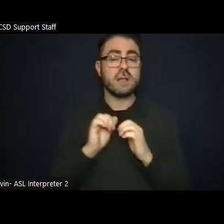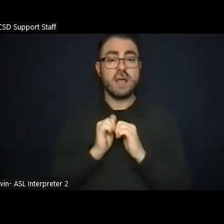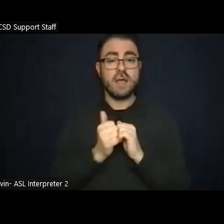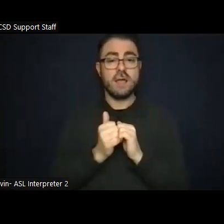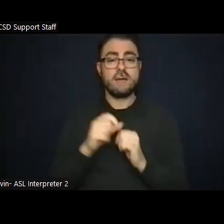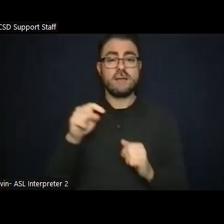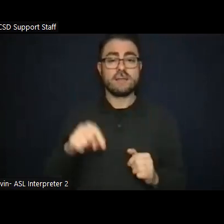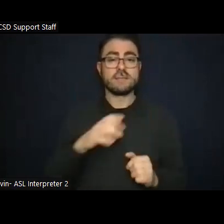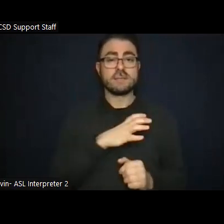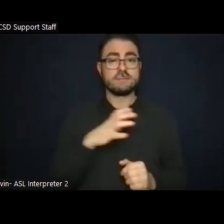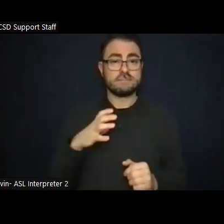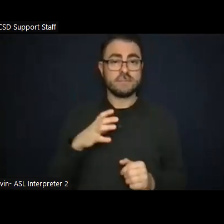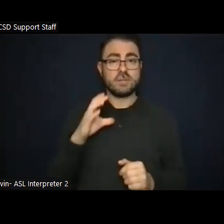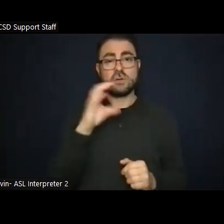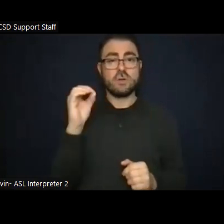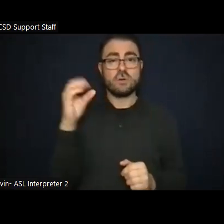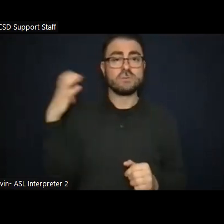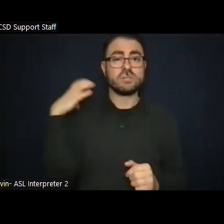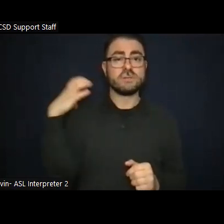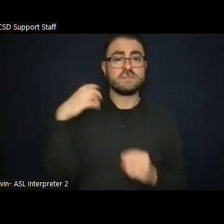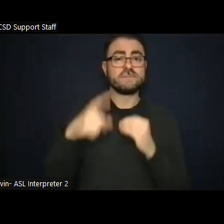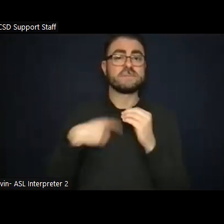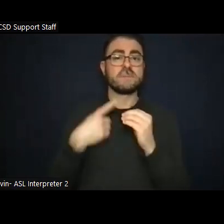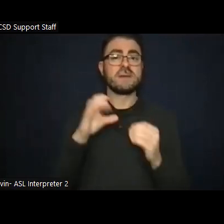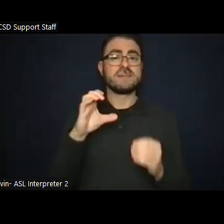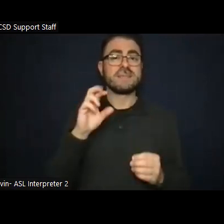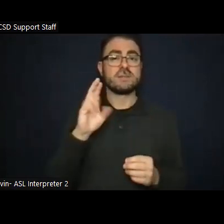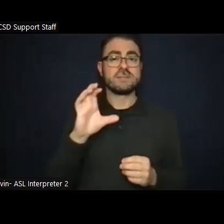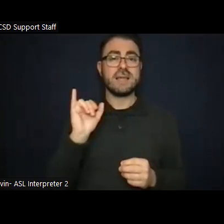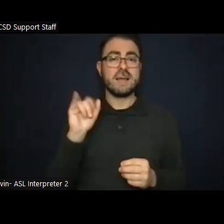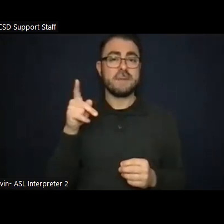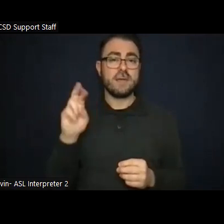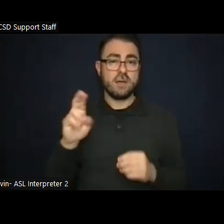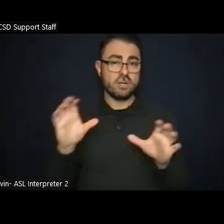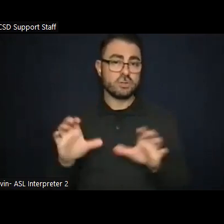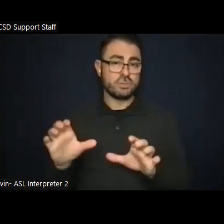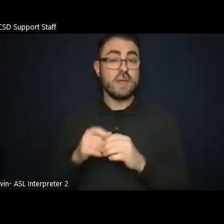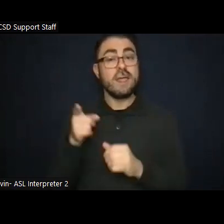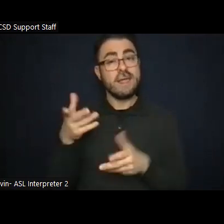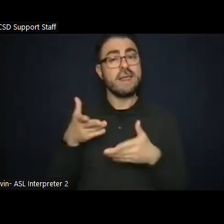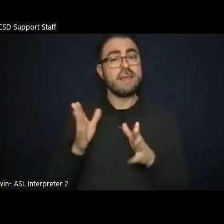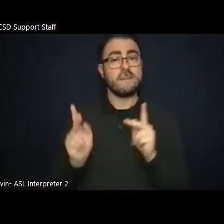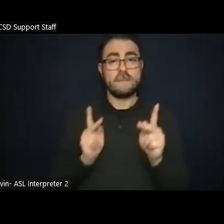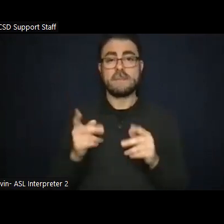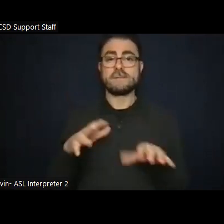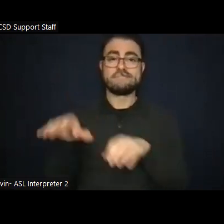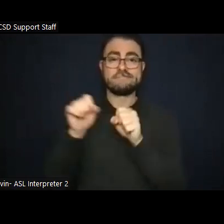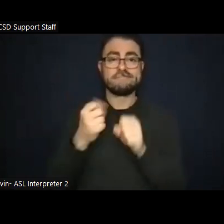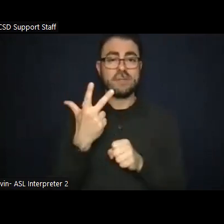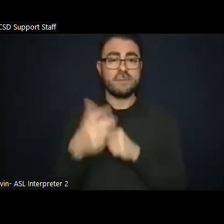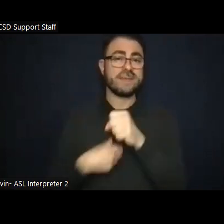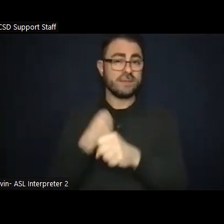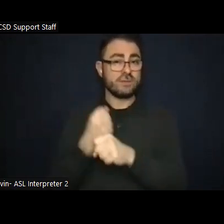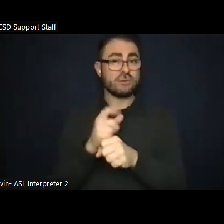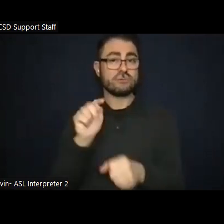this committee's co-chairs about how the CRC IPR does it. They allow people to actually do 3-year terms, 2 of